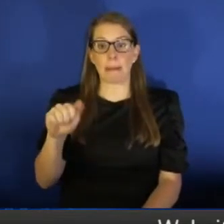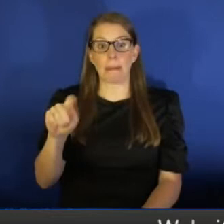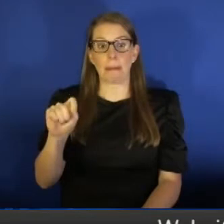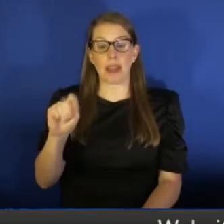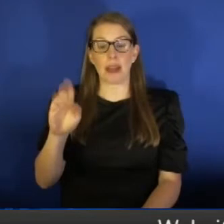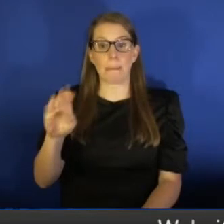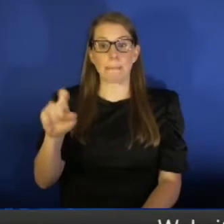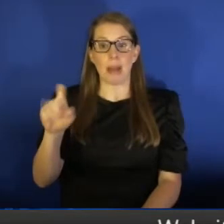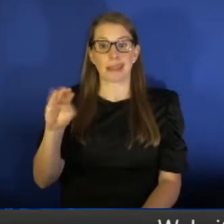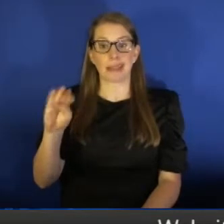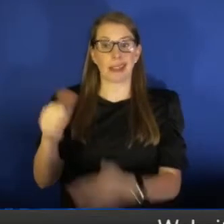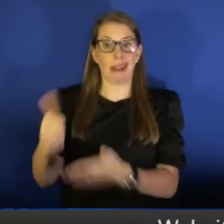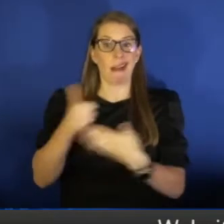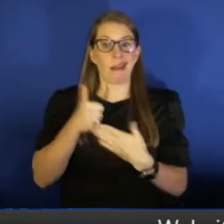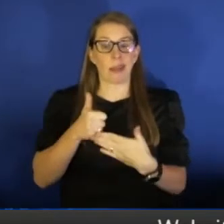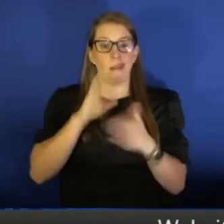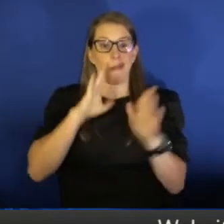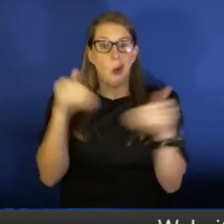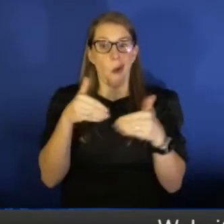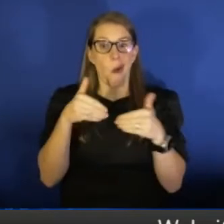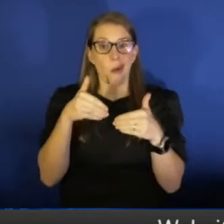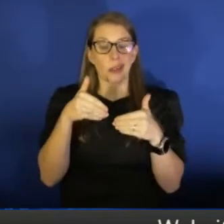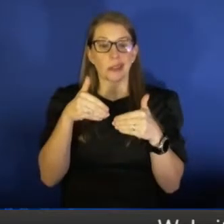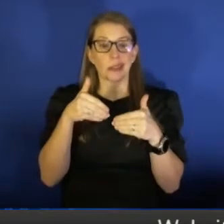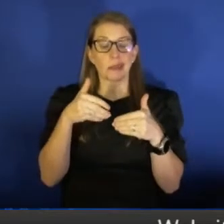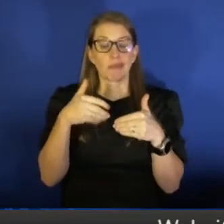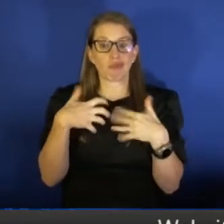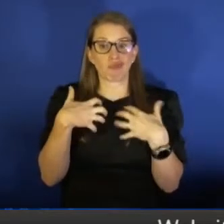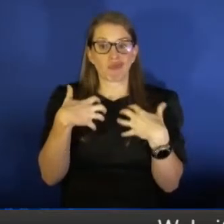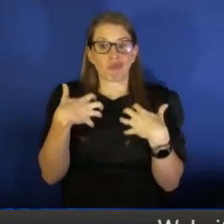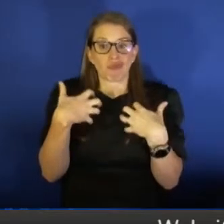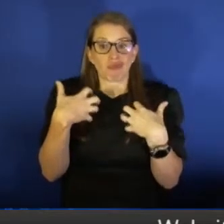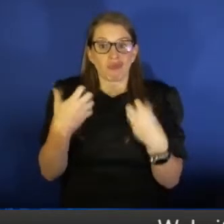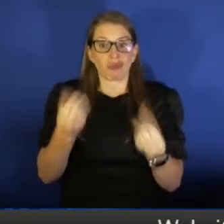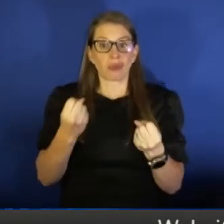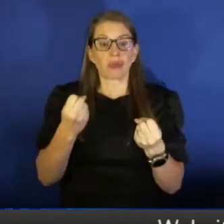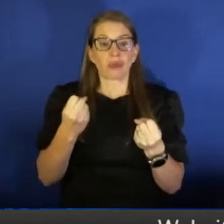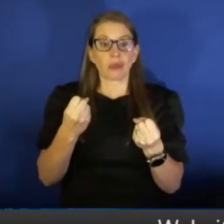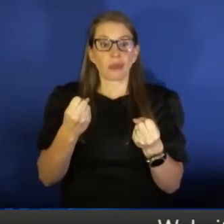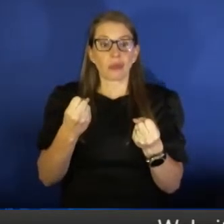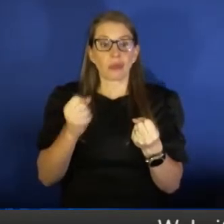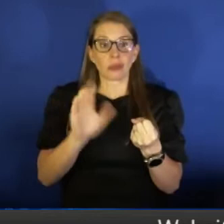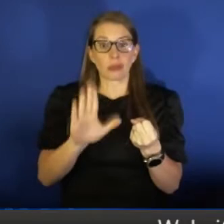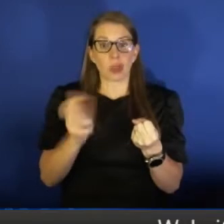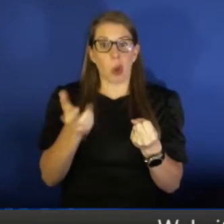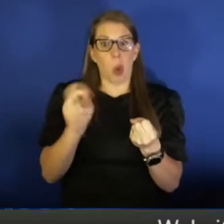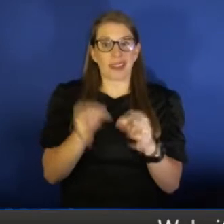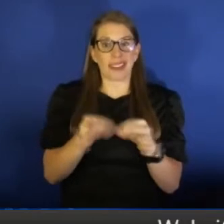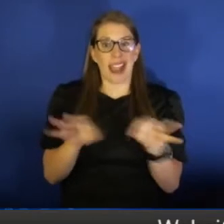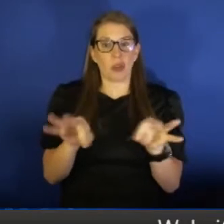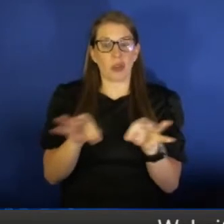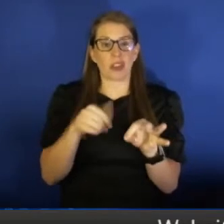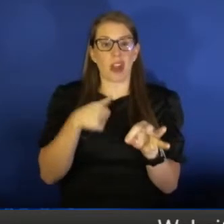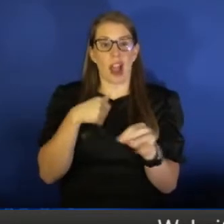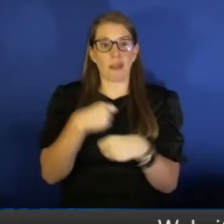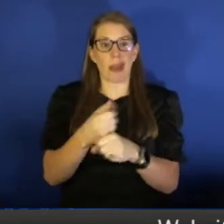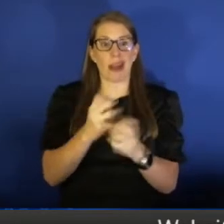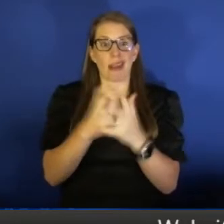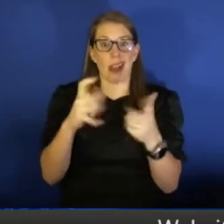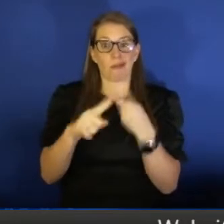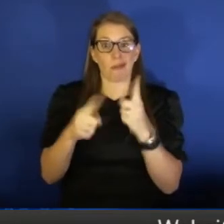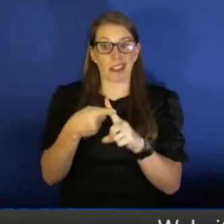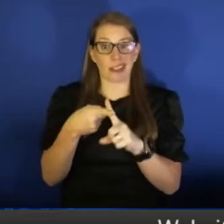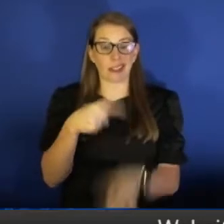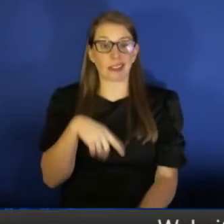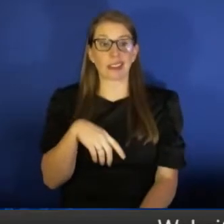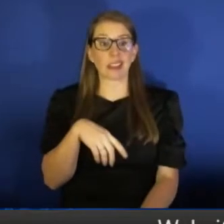lot as a person. It's helped me build a lot of confidence. It's its own kind of language, so I've made a lot of friends. I've had some